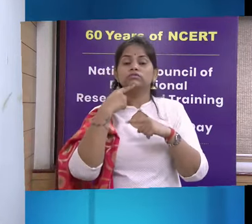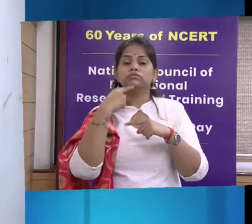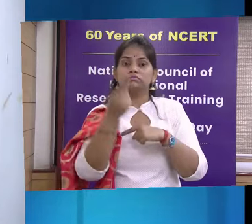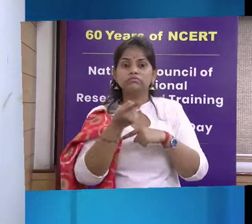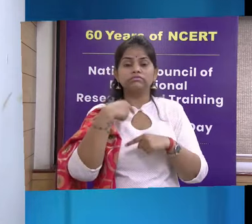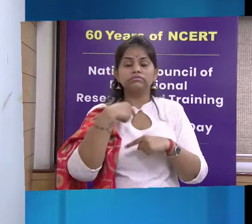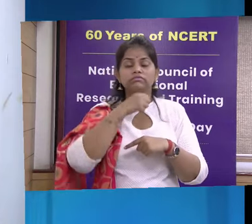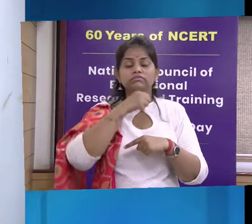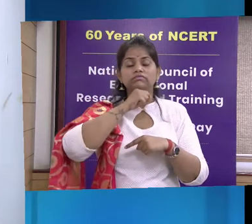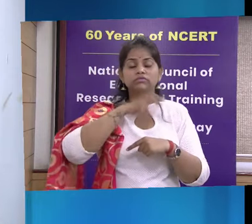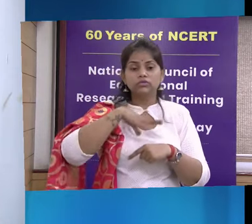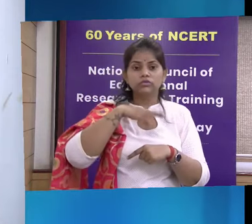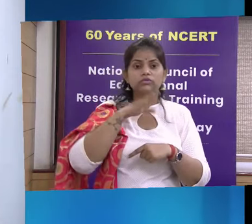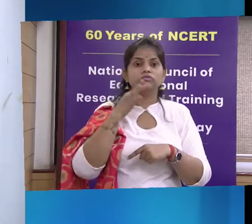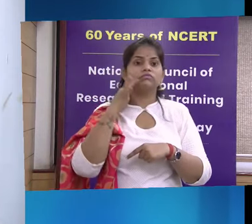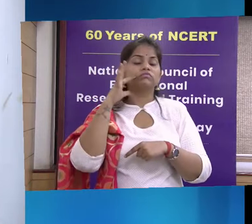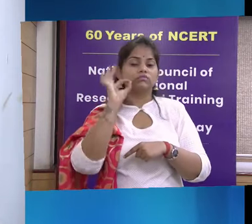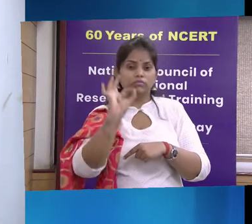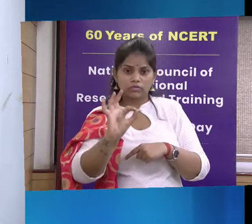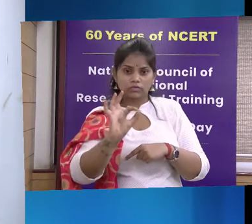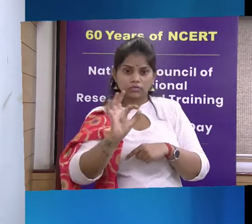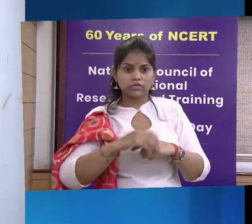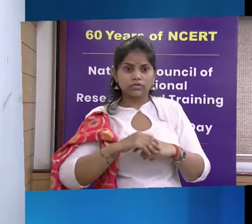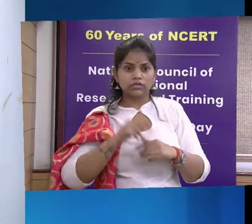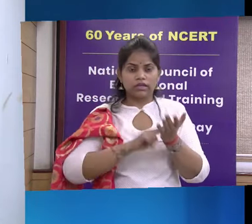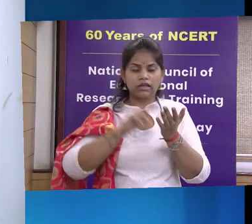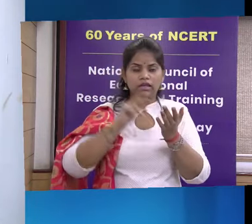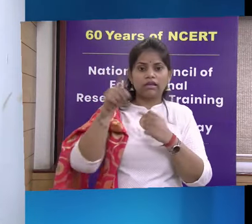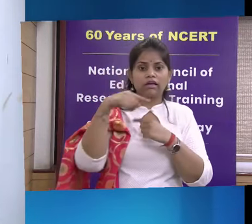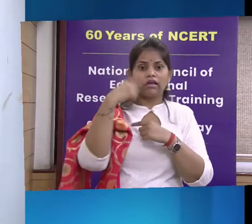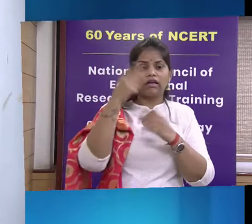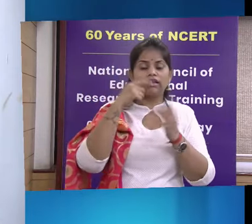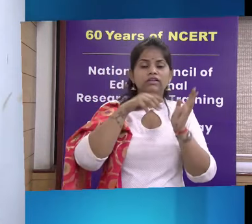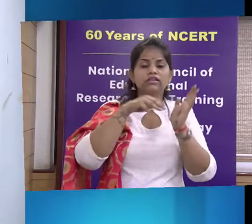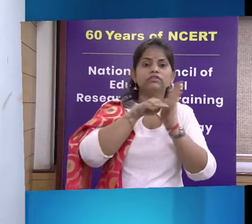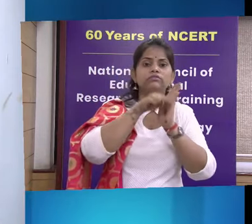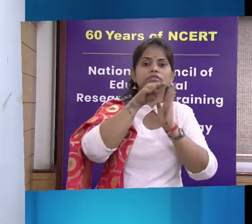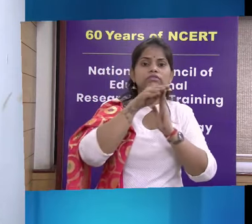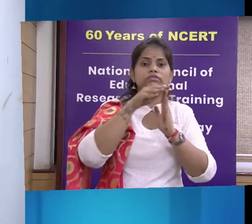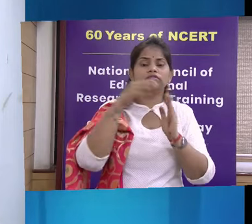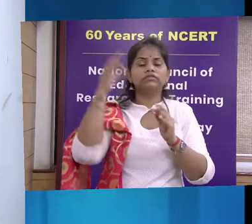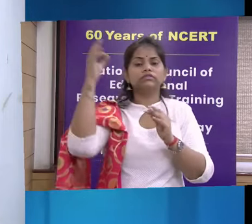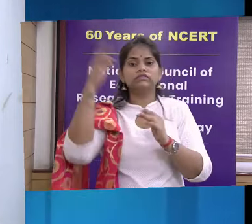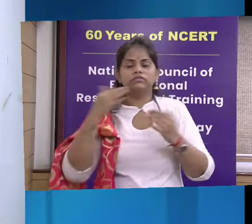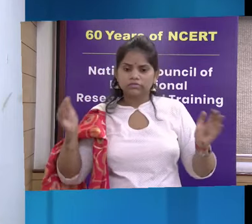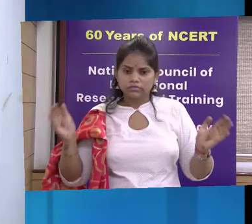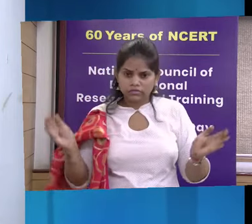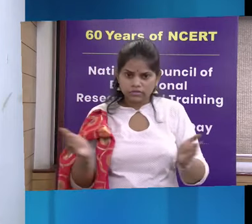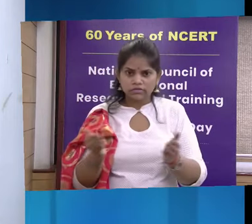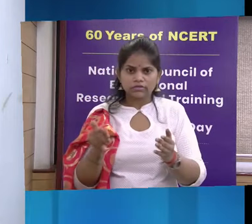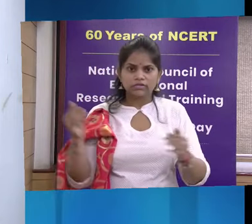education system in nation building and welcomed the